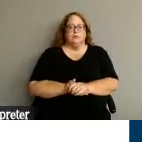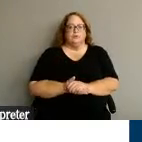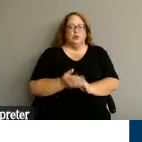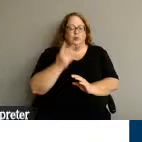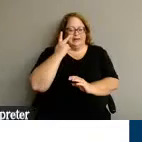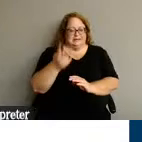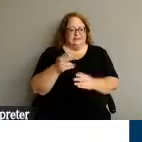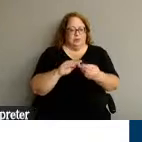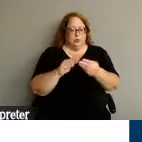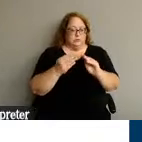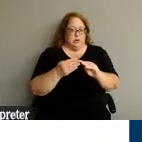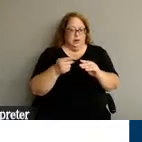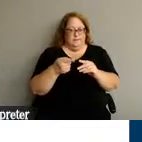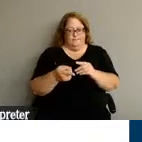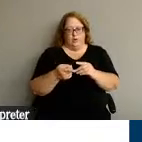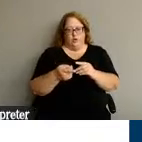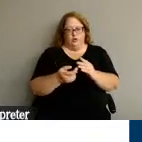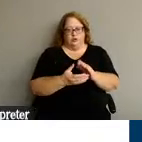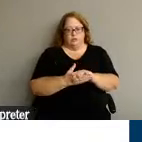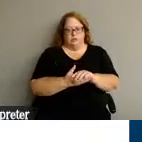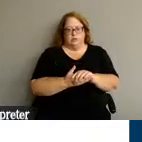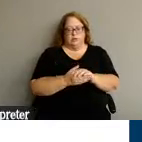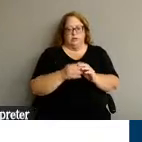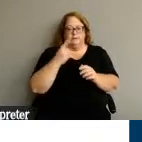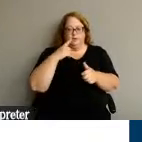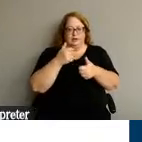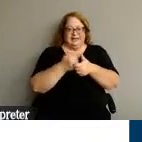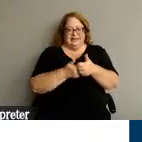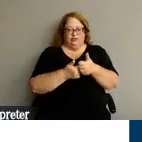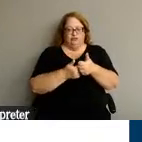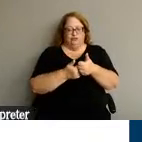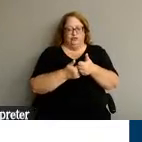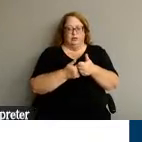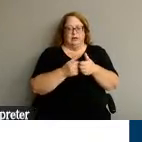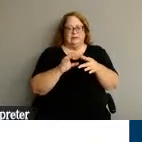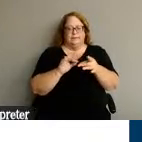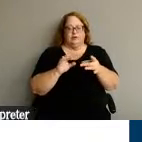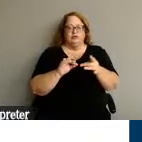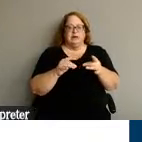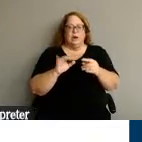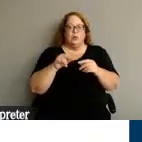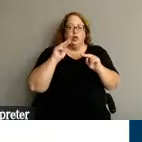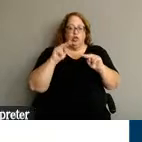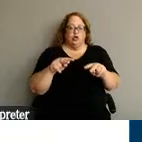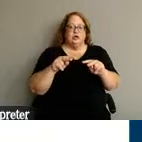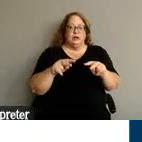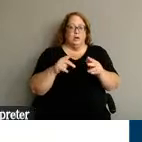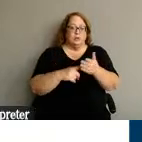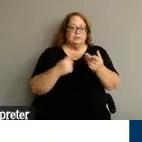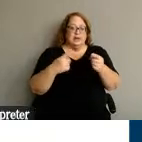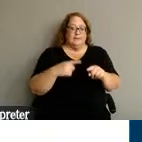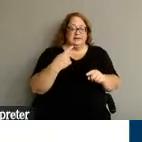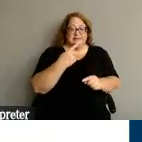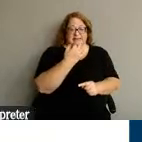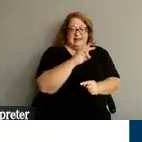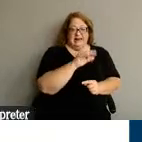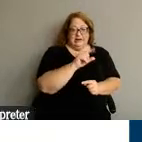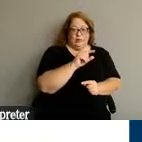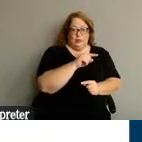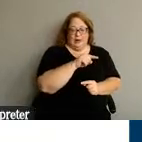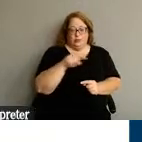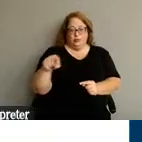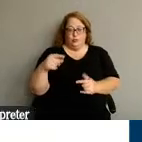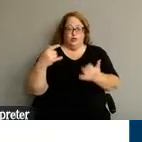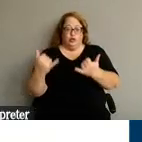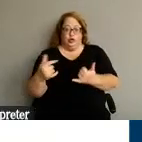able to see those numbers captured for each of those as mentioned, and we looked at those trends from 1920 all the way